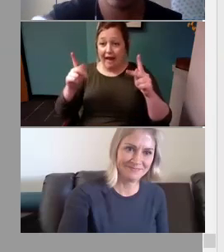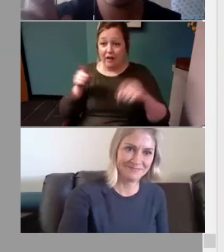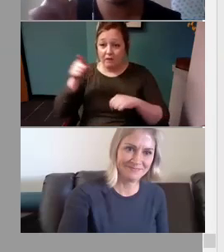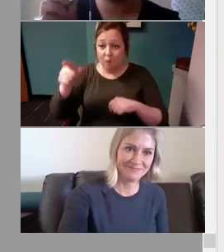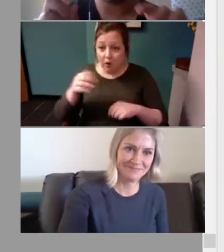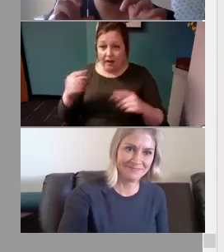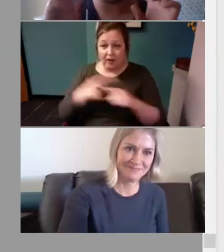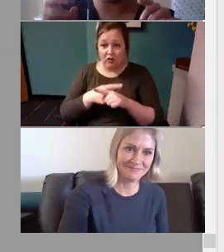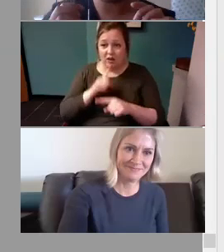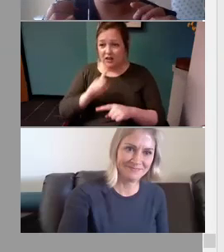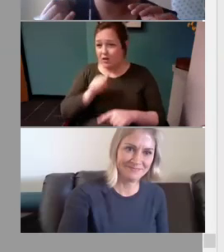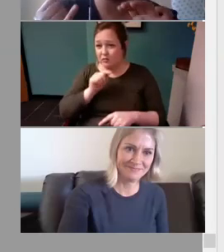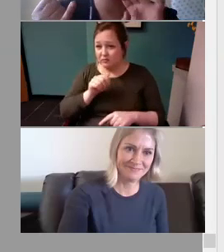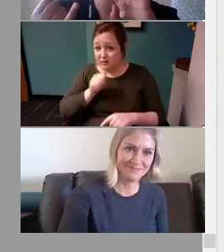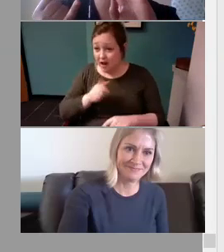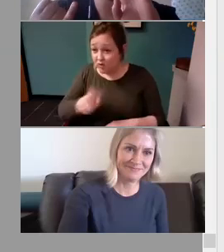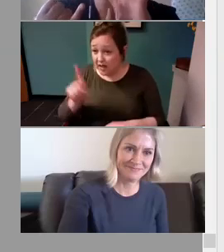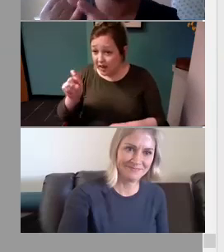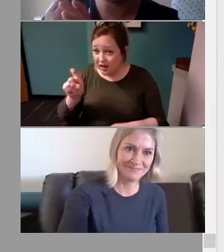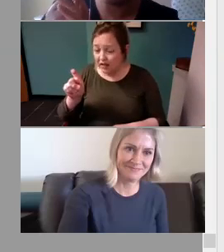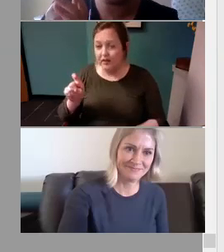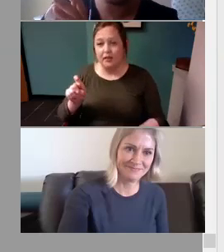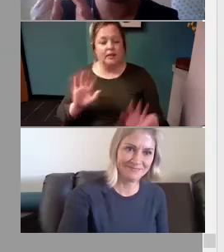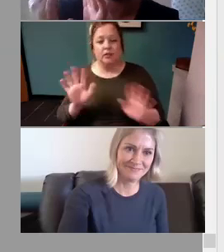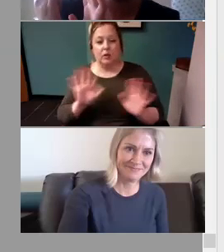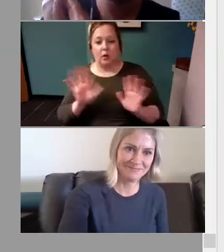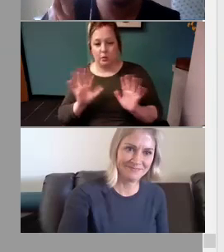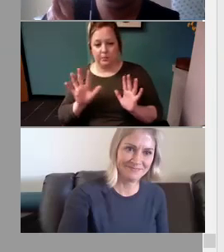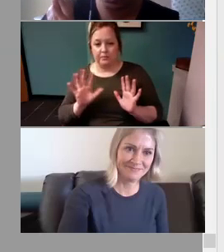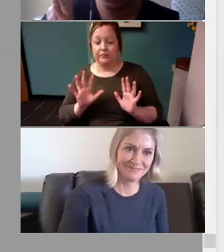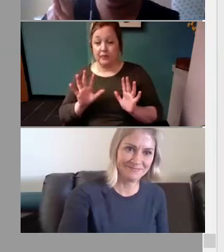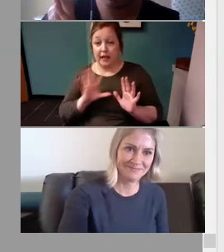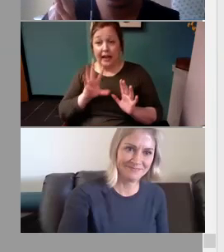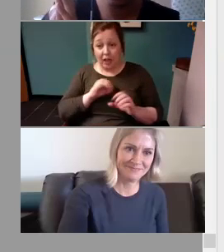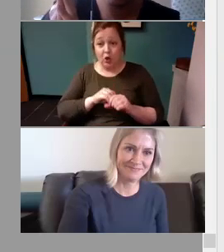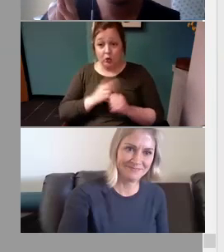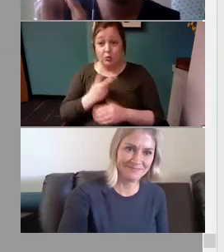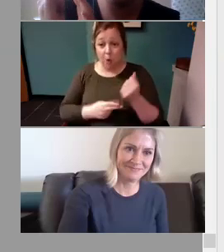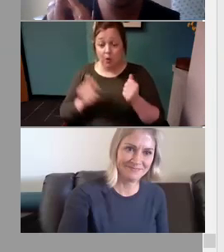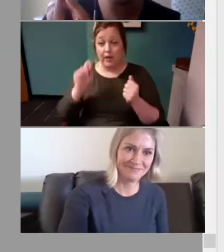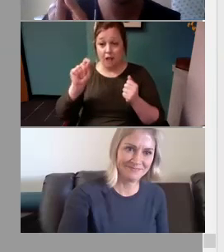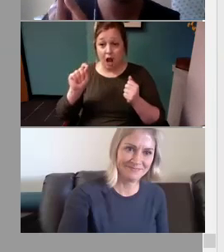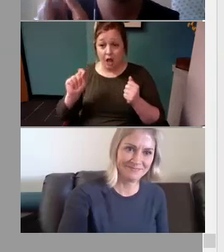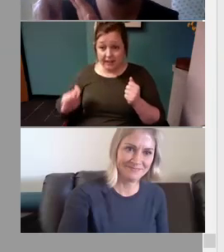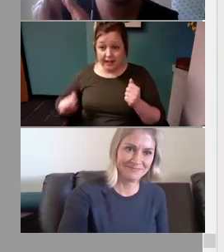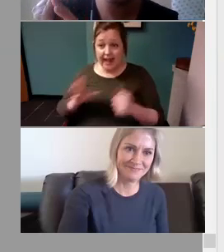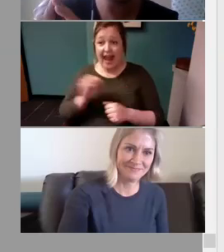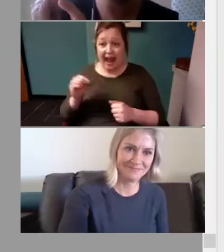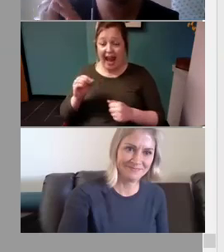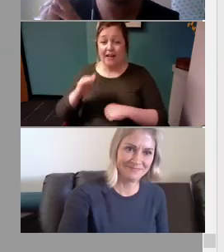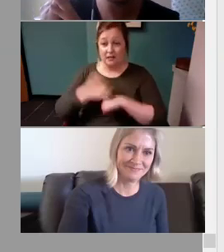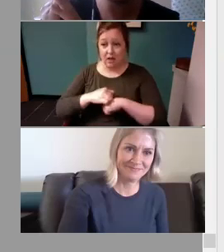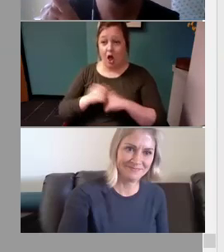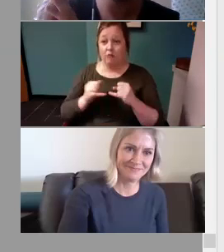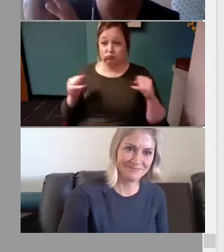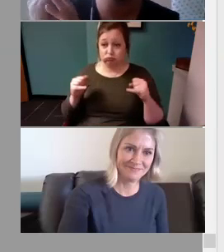this entire graph is including the dotted edges and the bold edges. The bold edges represent